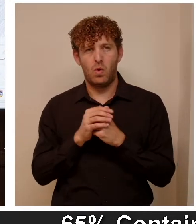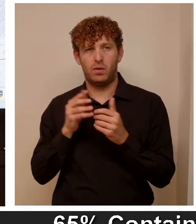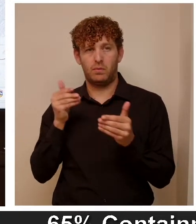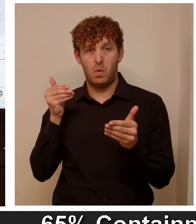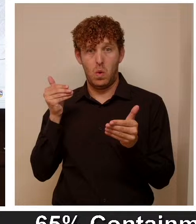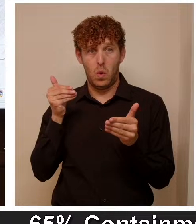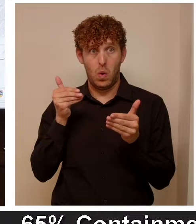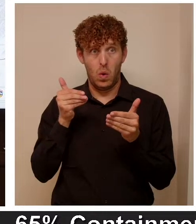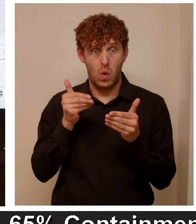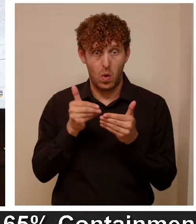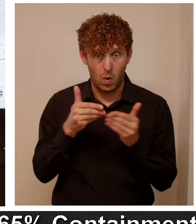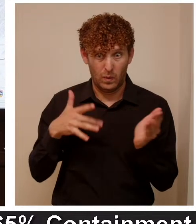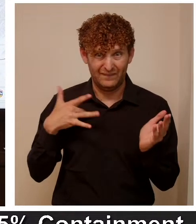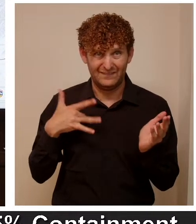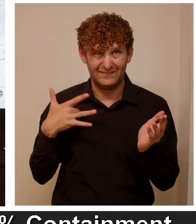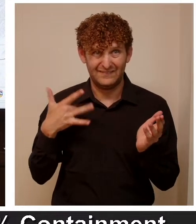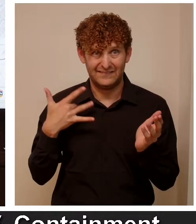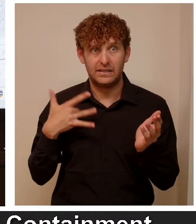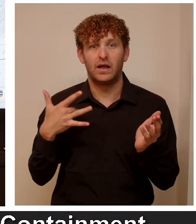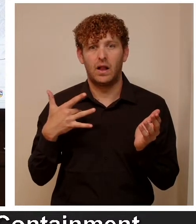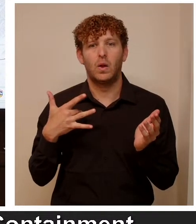feel the heat coming off the ground.